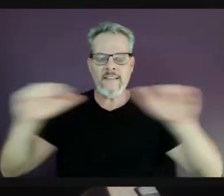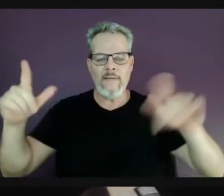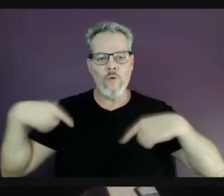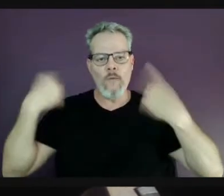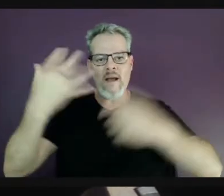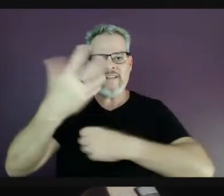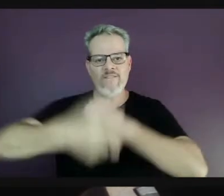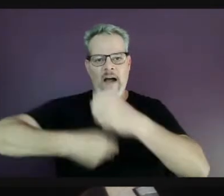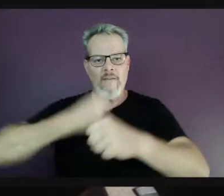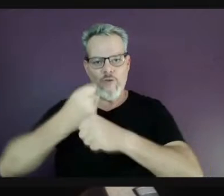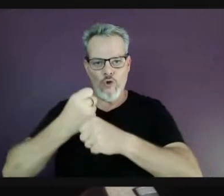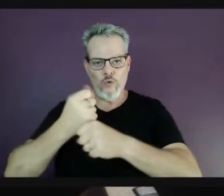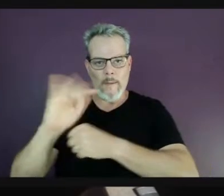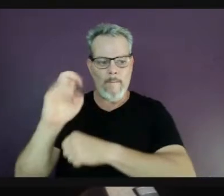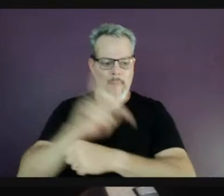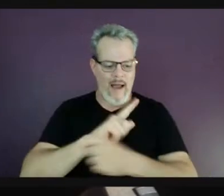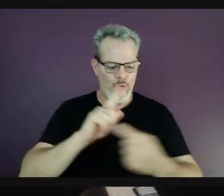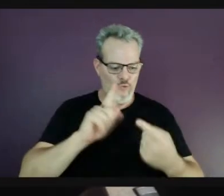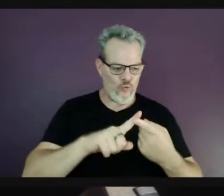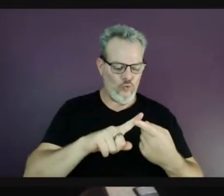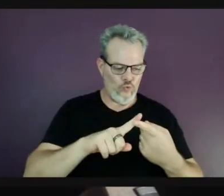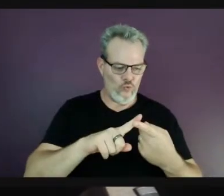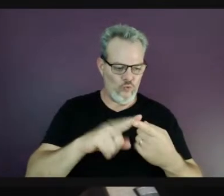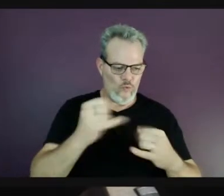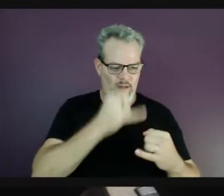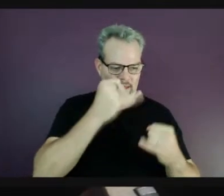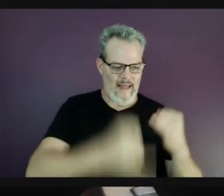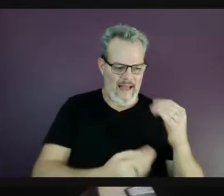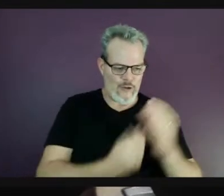seen just before the last eruption on September 10th.